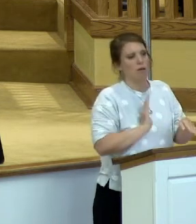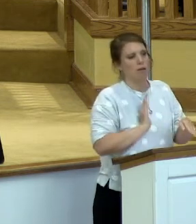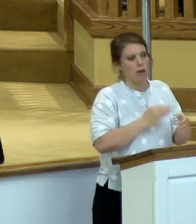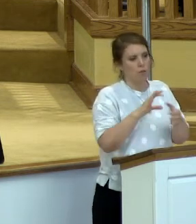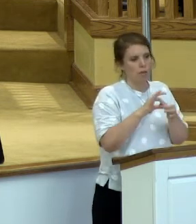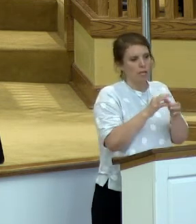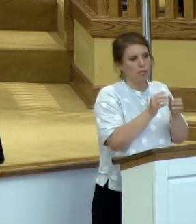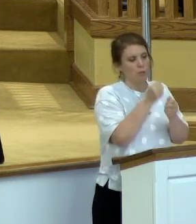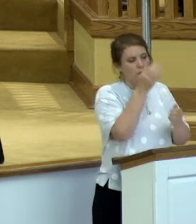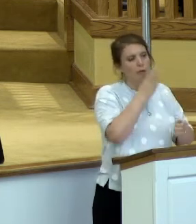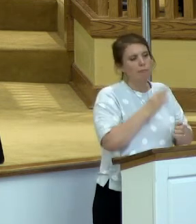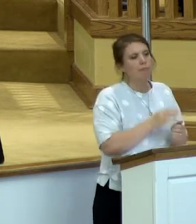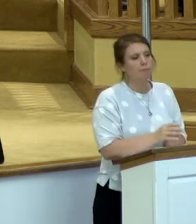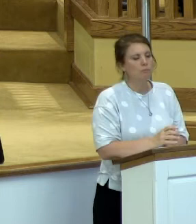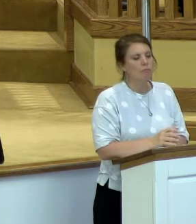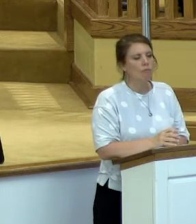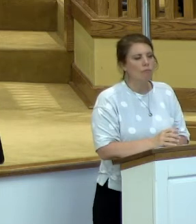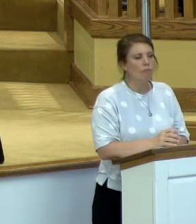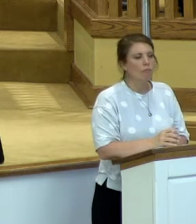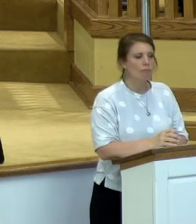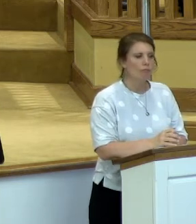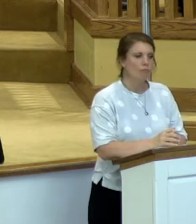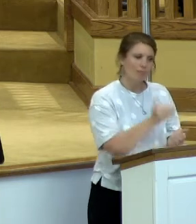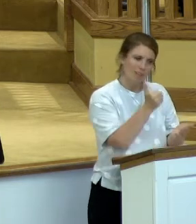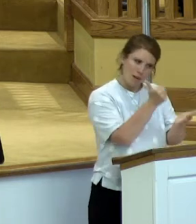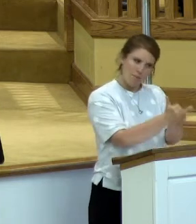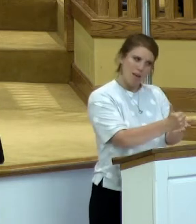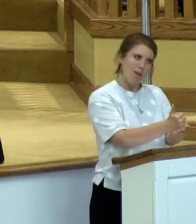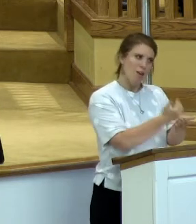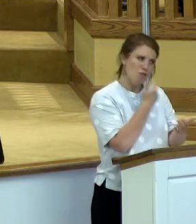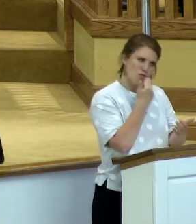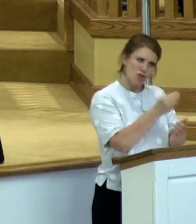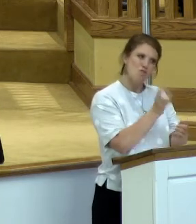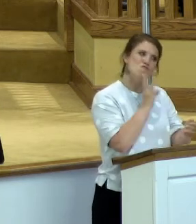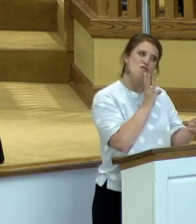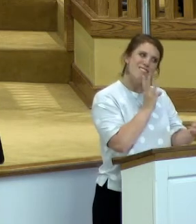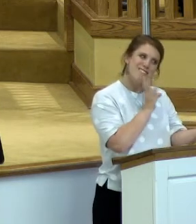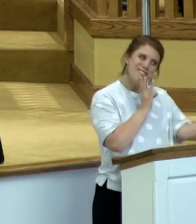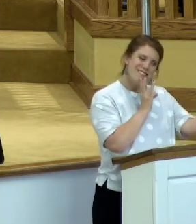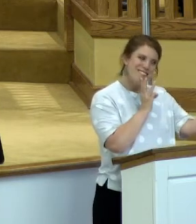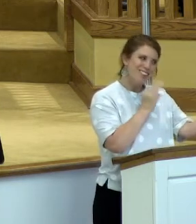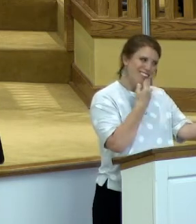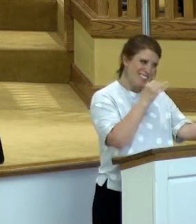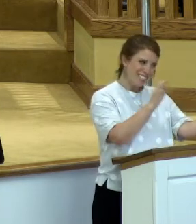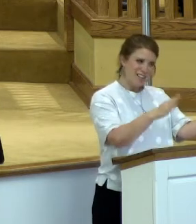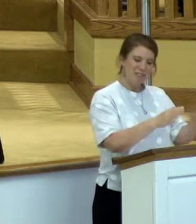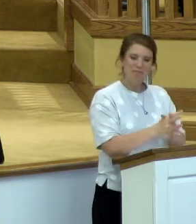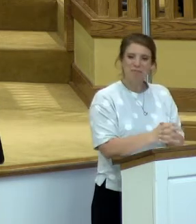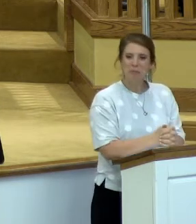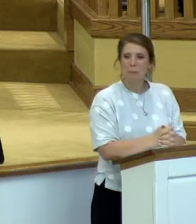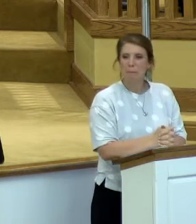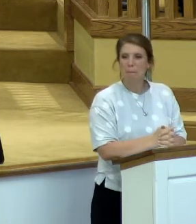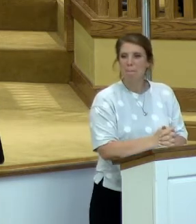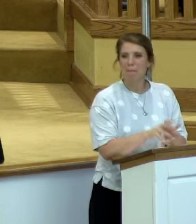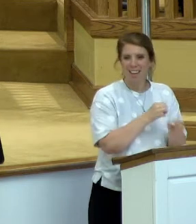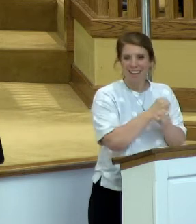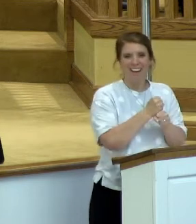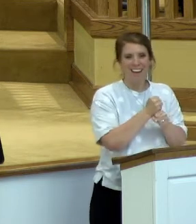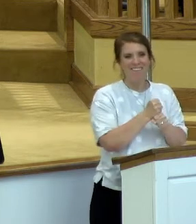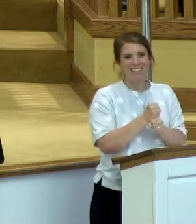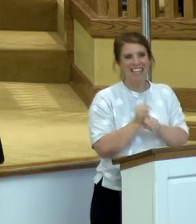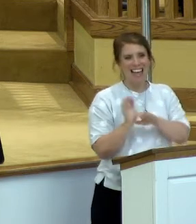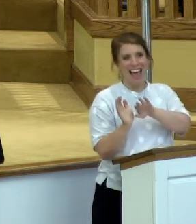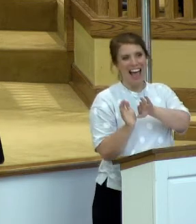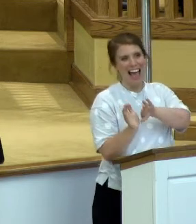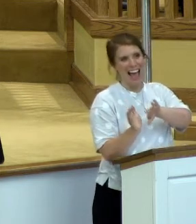us to focus on our relationship with God. Amen. Good. Water. That's first. Good job. All right. We're going to go ahead and get coffee out of the way.